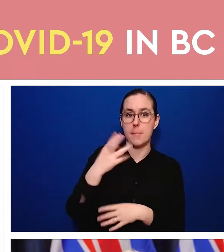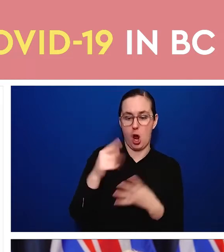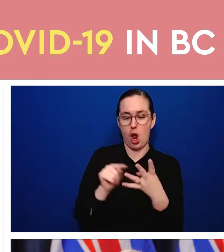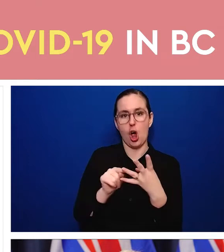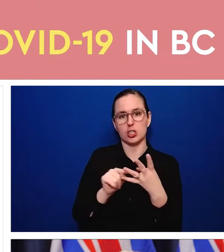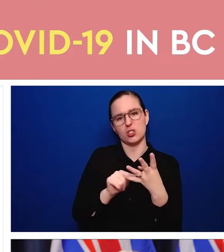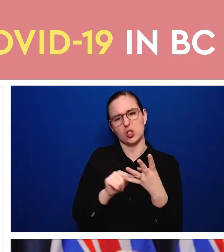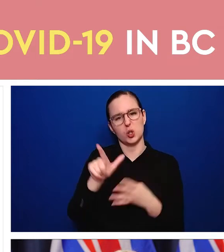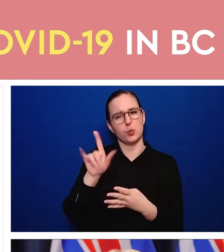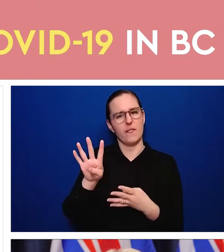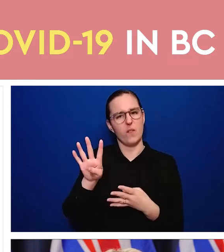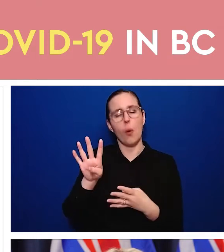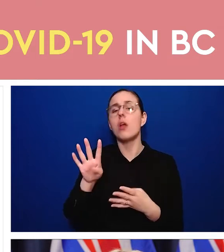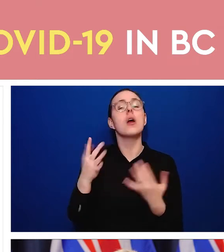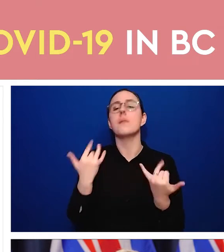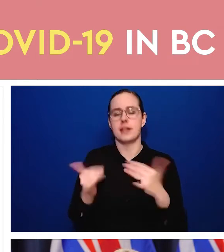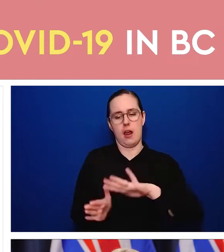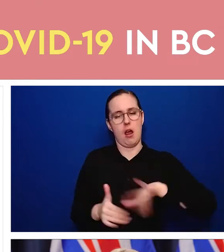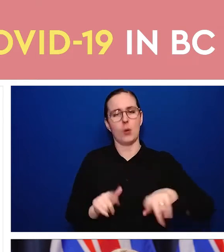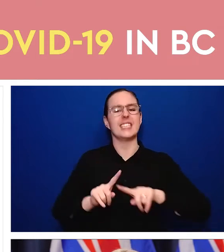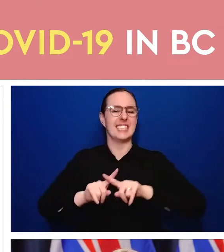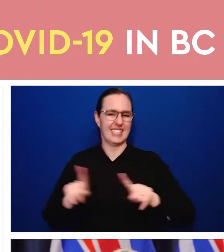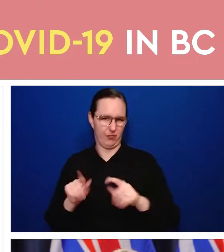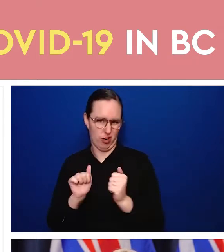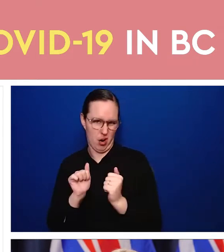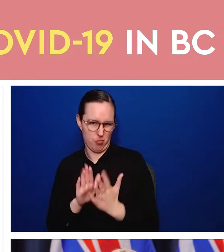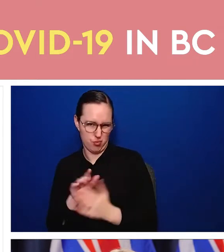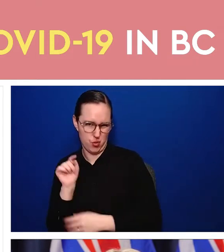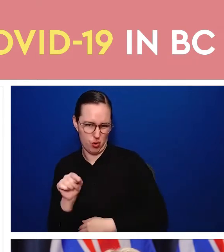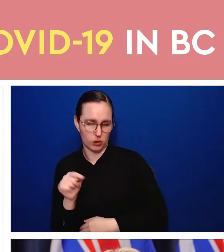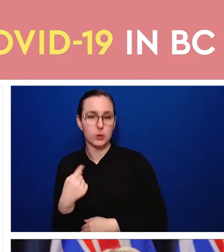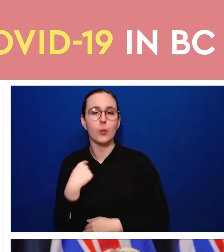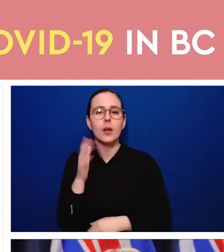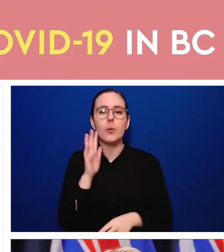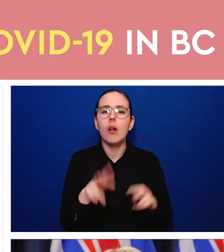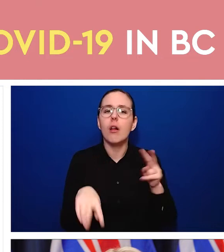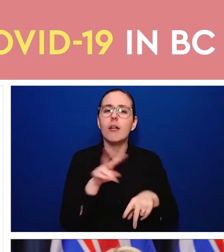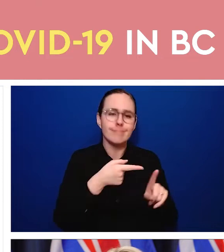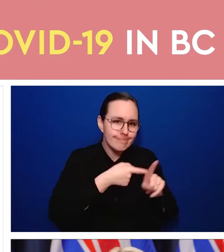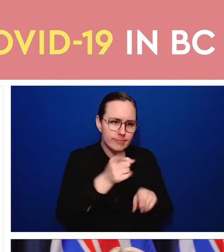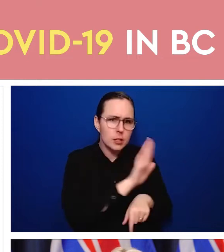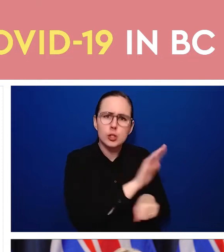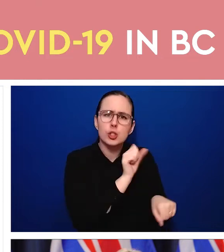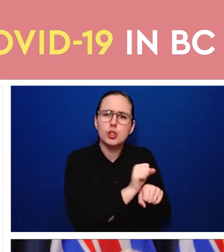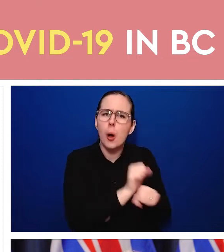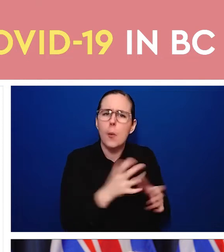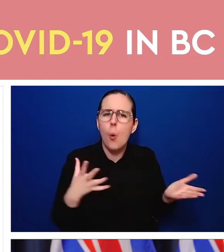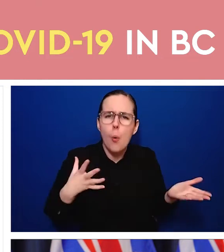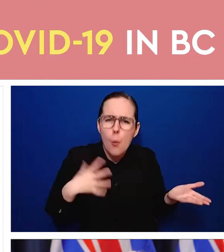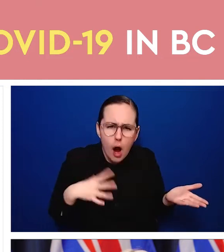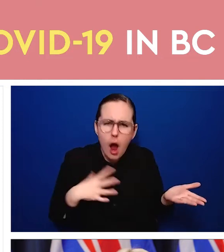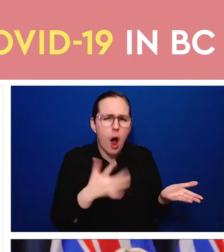each profession, there will be a component of public reporting, as I said, and then we will continue to take additional measures as